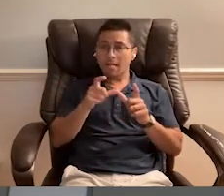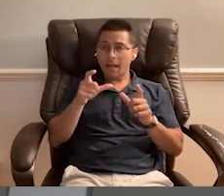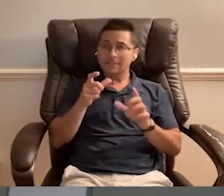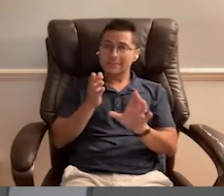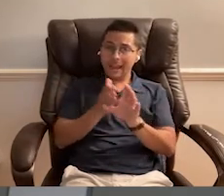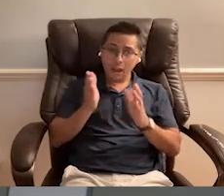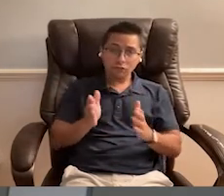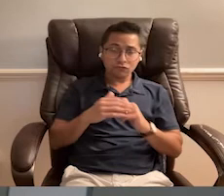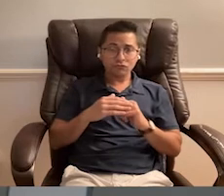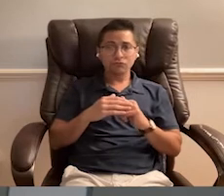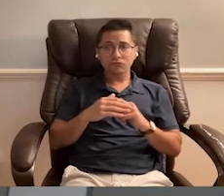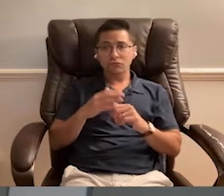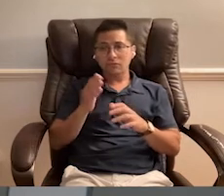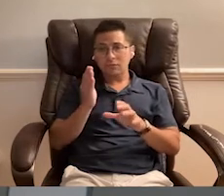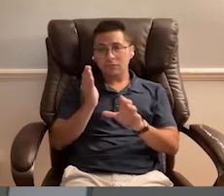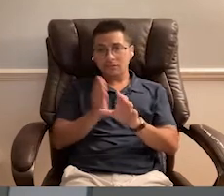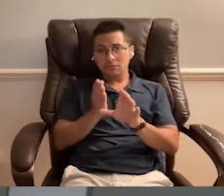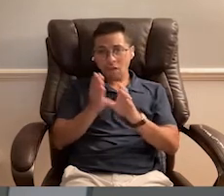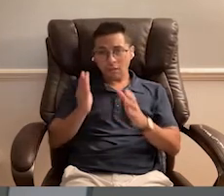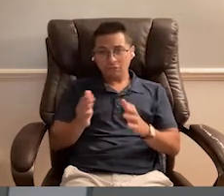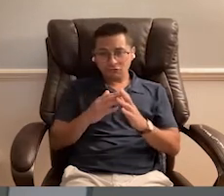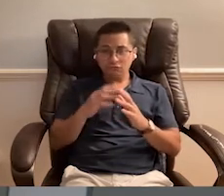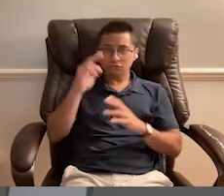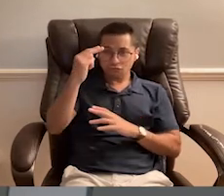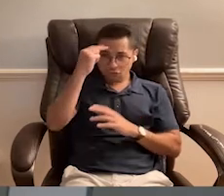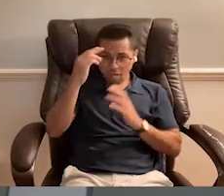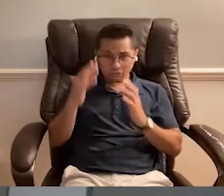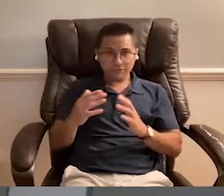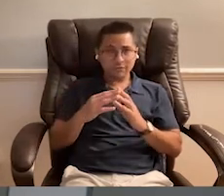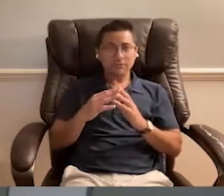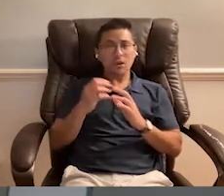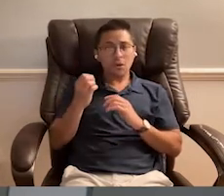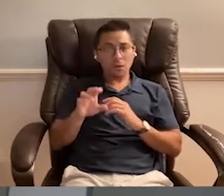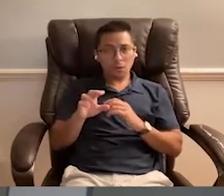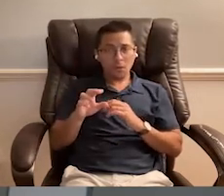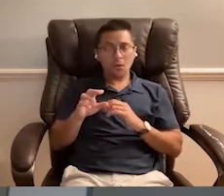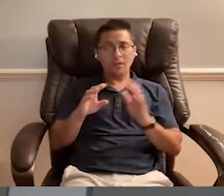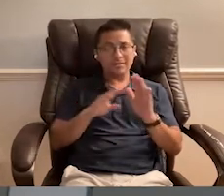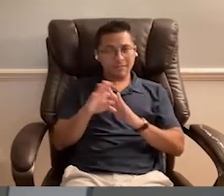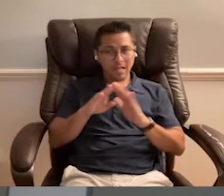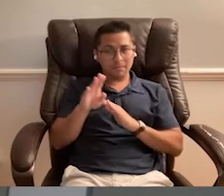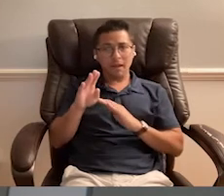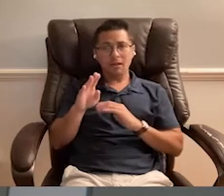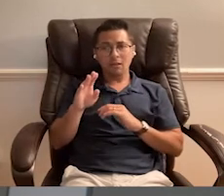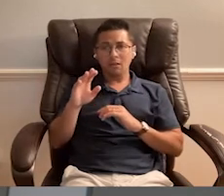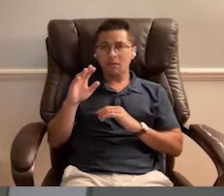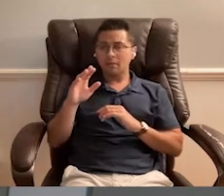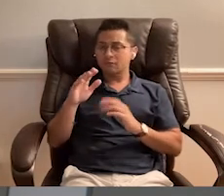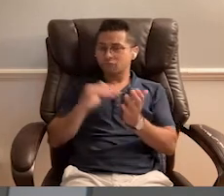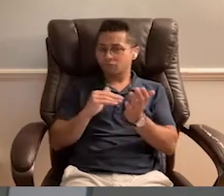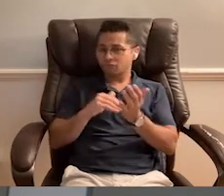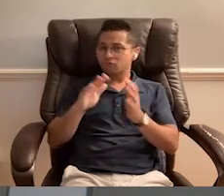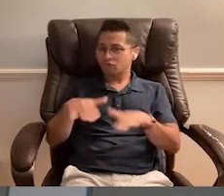autism may be made by a licensed psychiatrist, psychologist, neurologist,